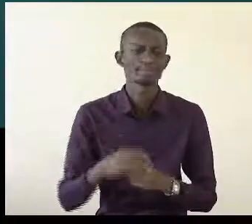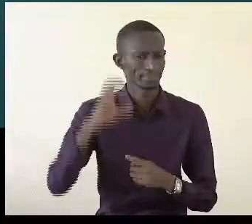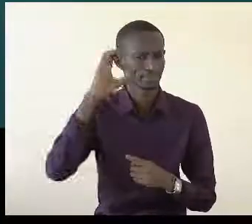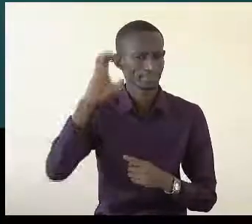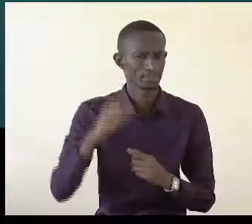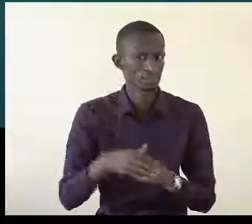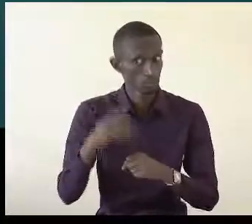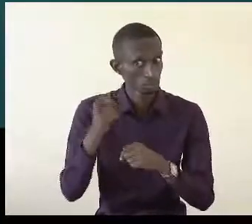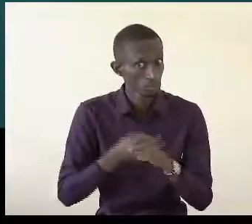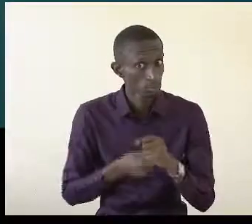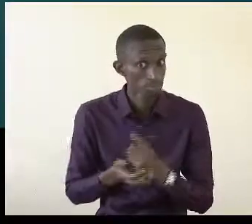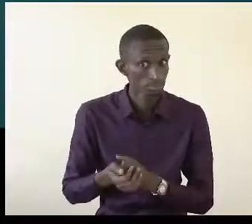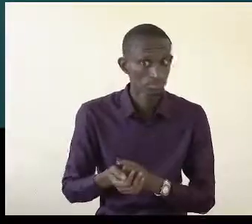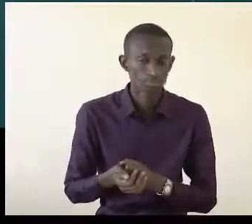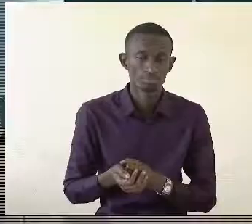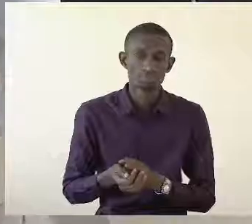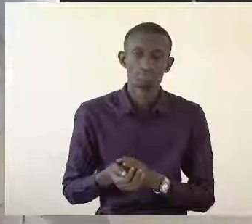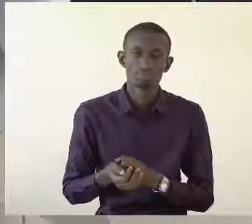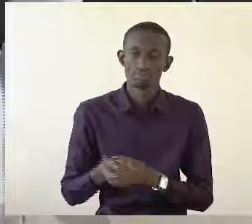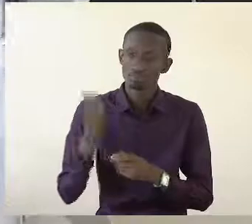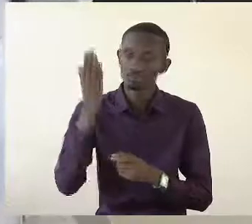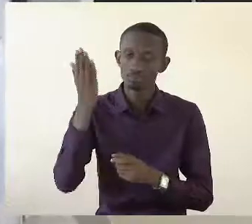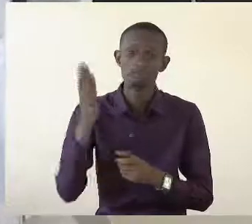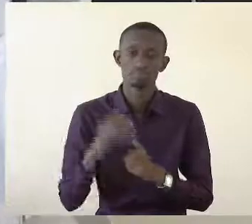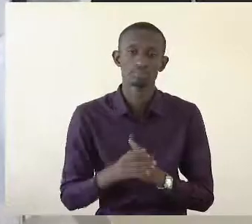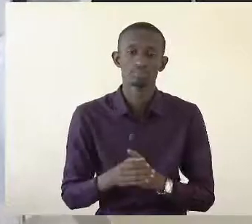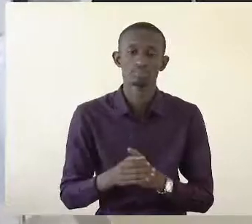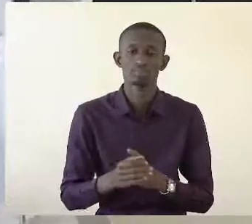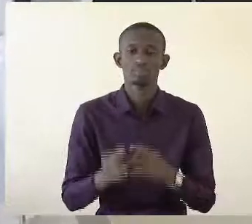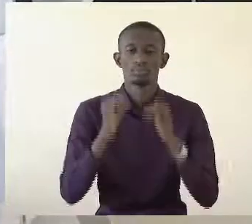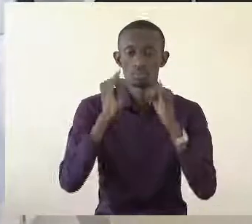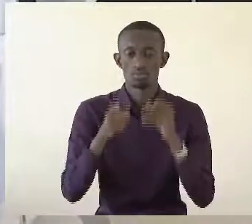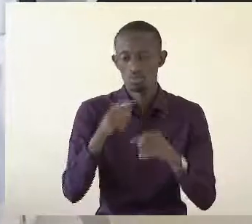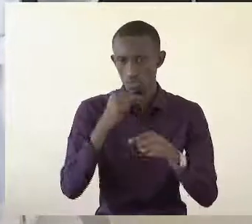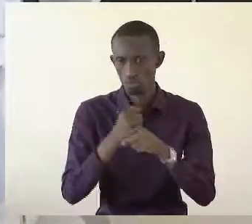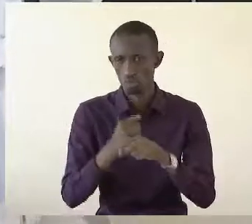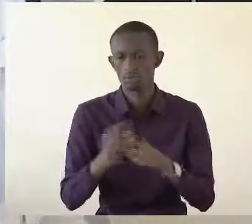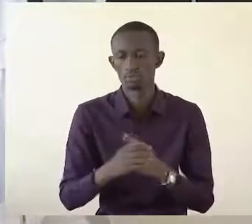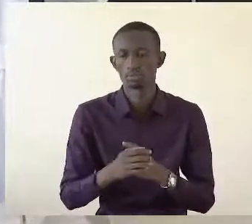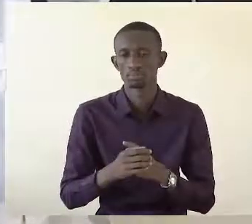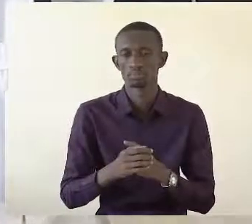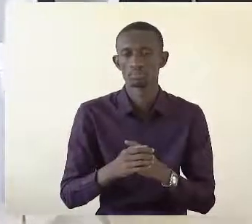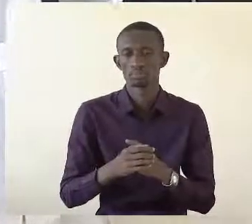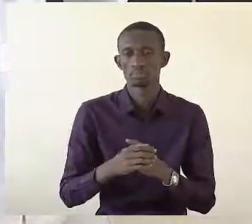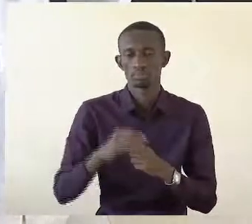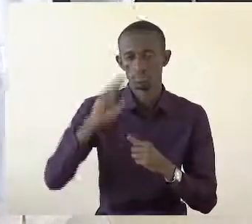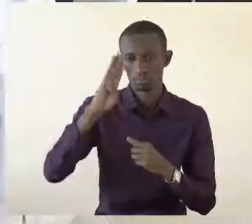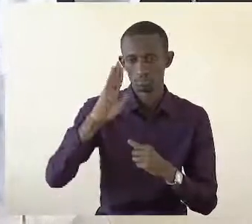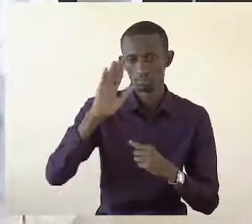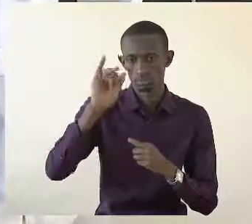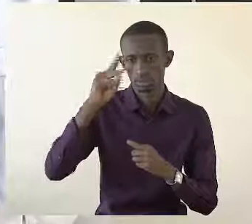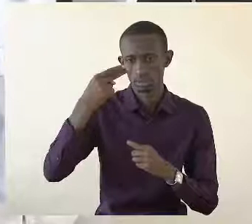So from this one, if we dehydrate CH,